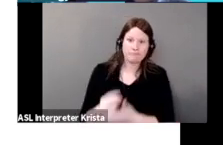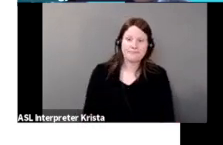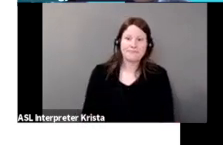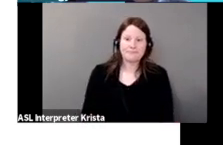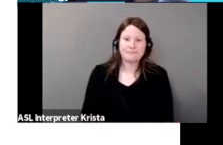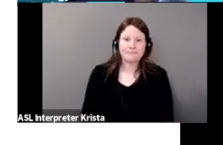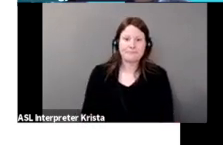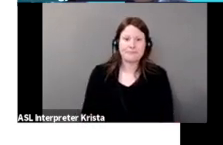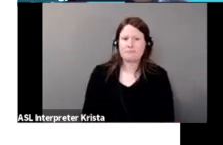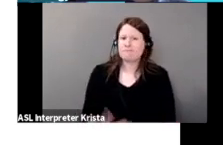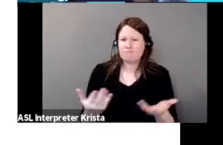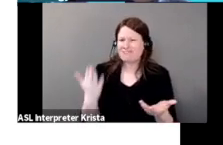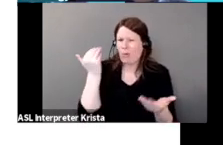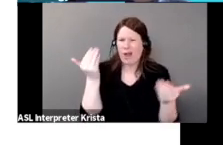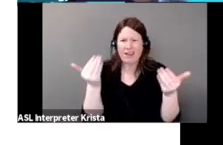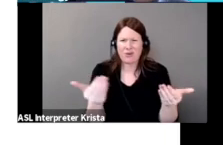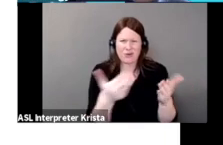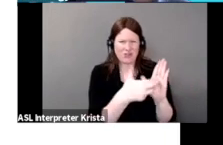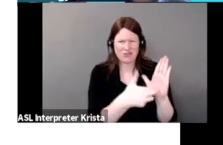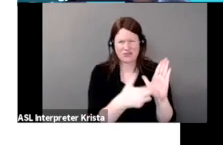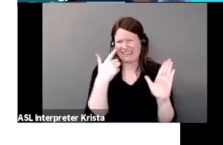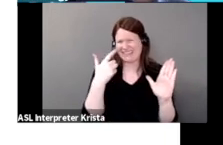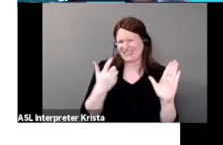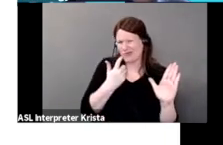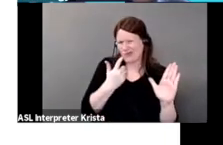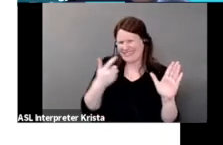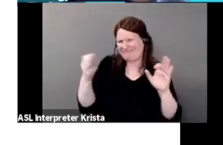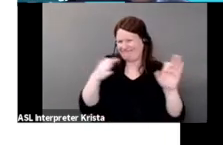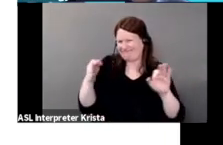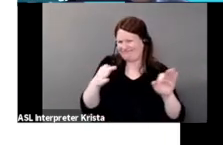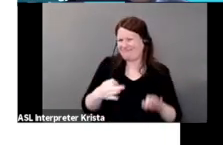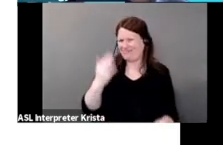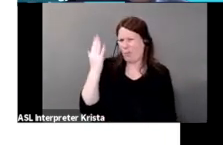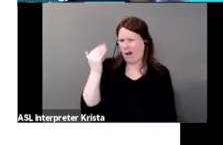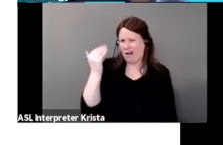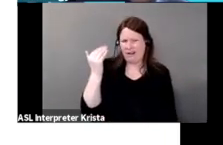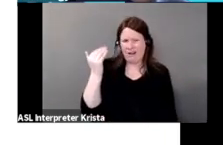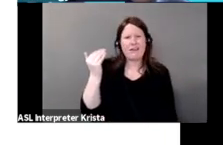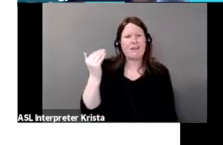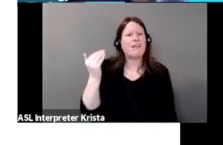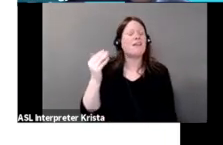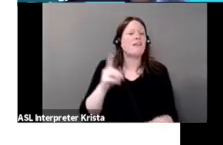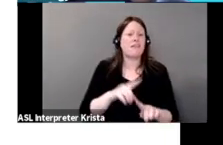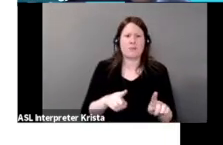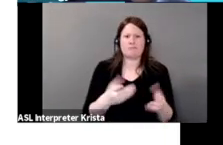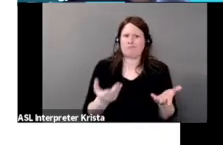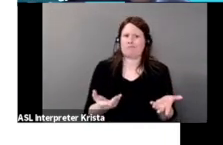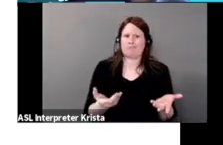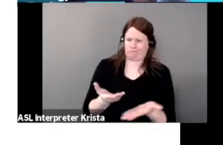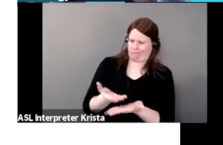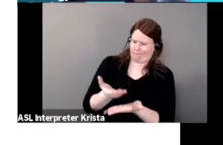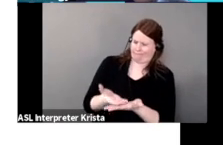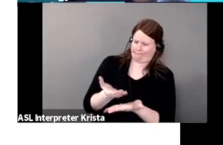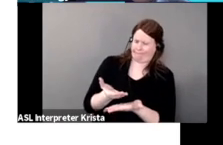So why register my trademark? I think I've covered most of this here. There's a strong claim of validity because the office